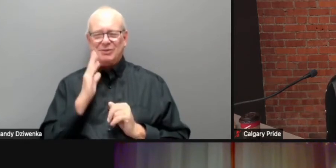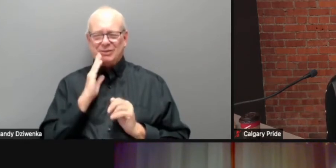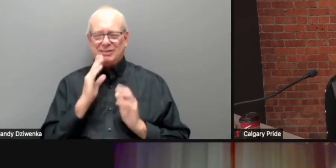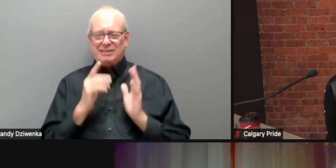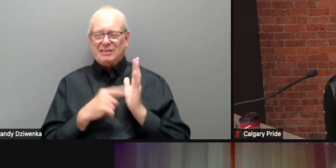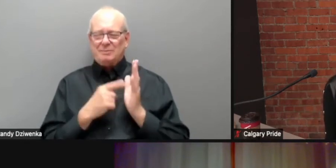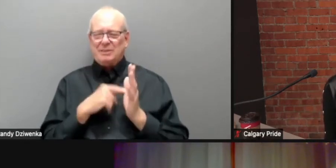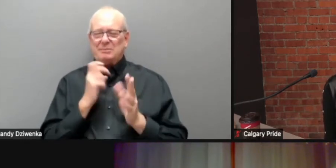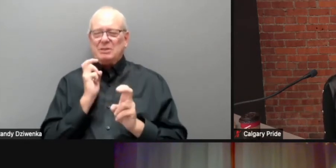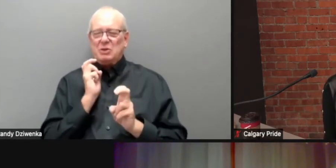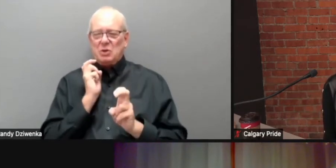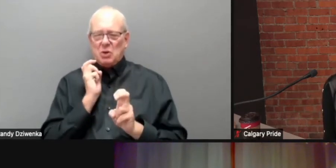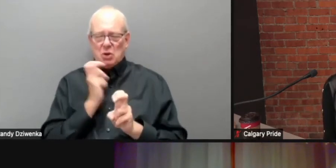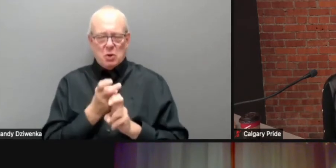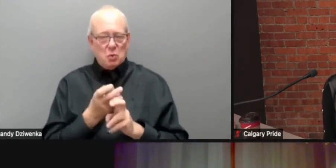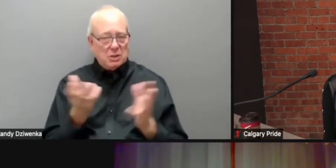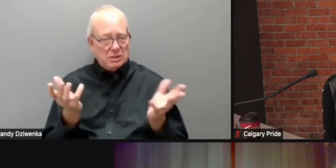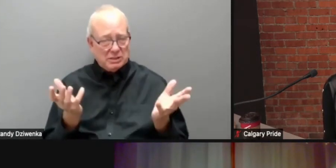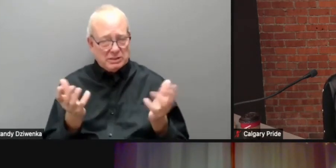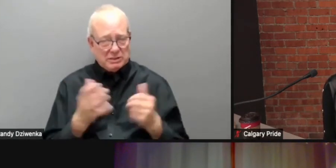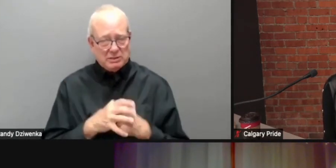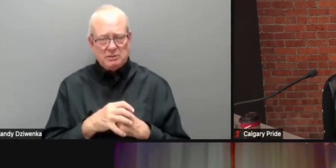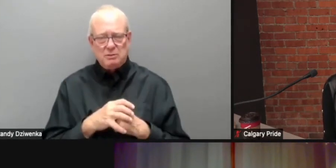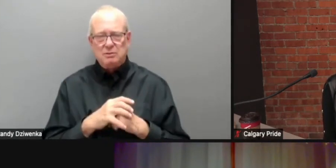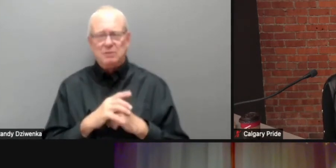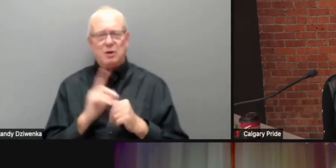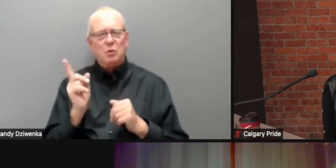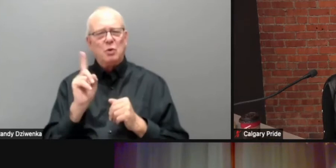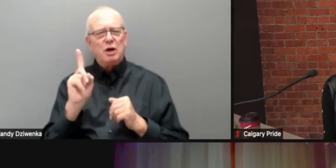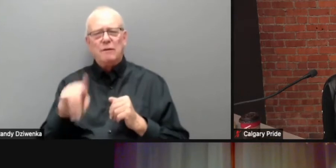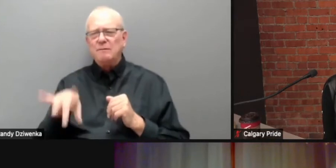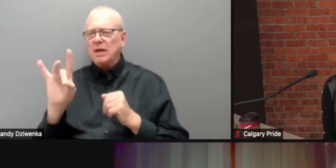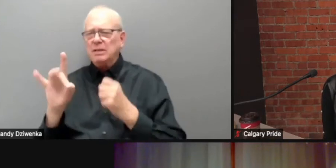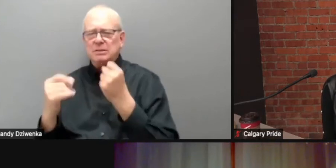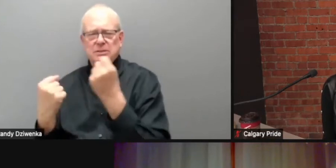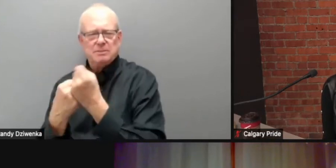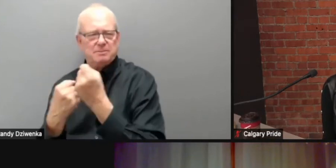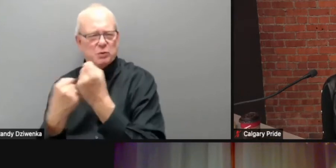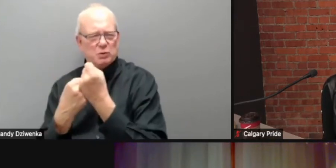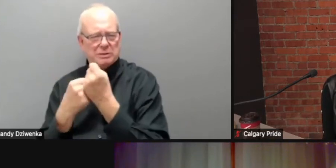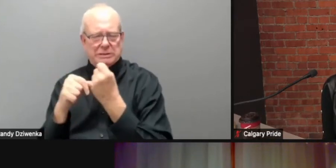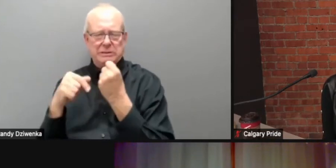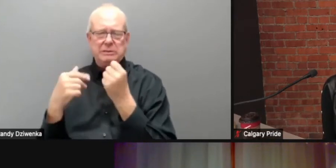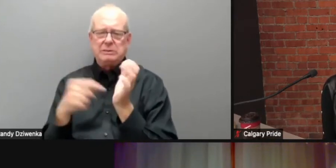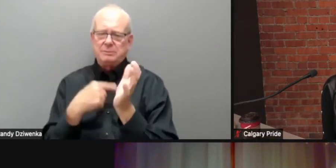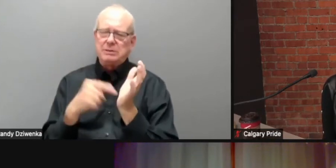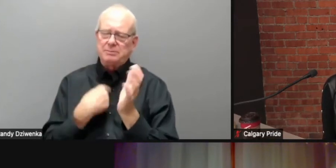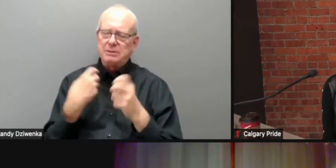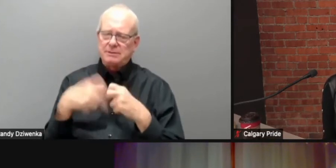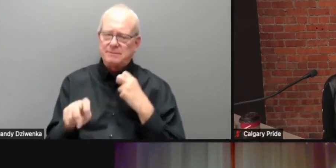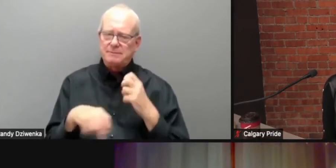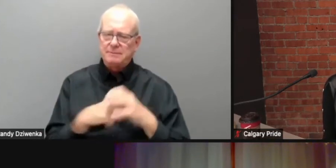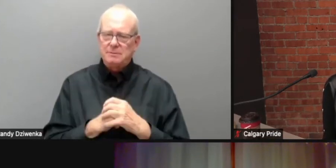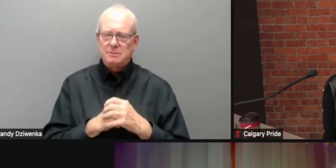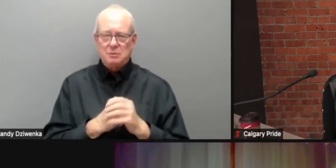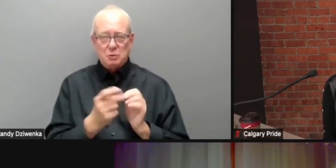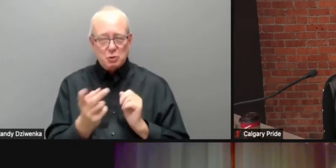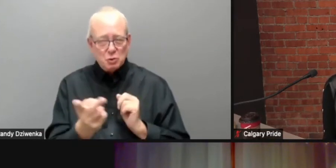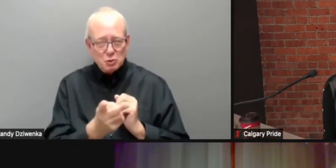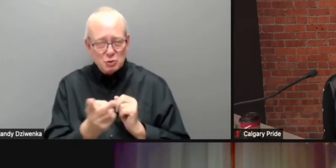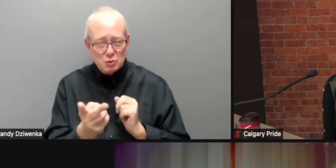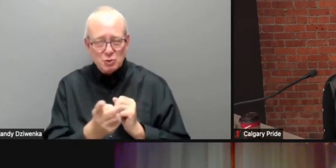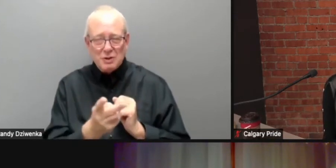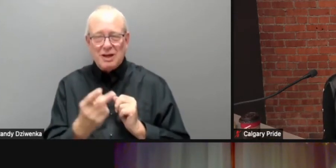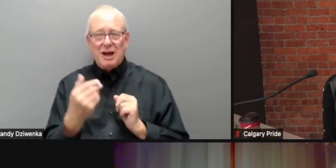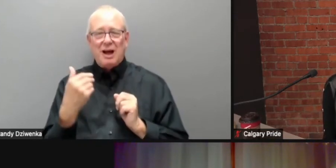that fit the family context. How have you Have you been able to find resources? And if so, where have you